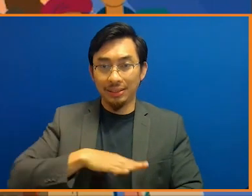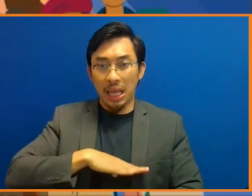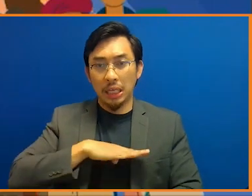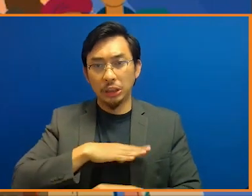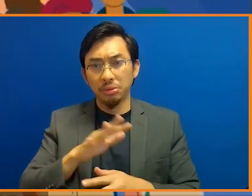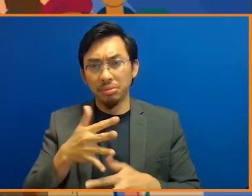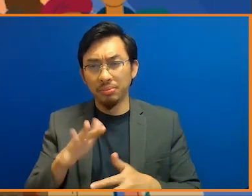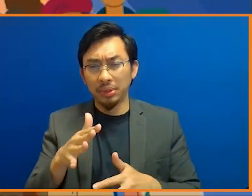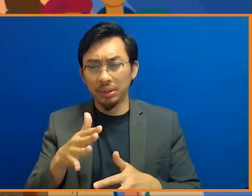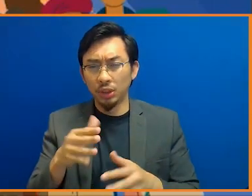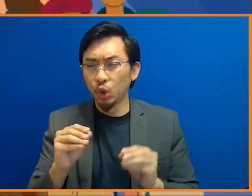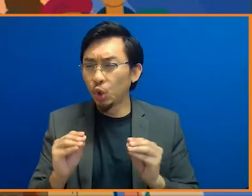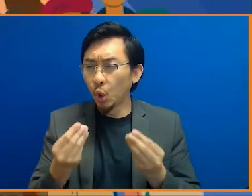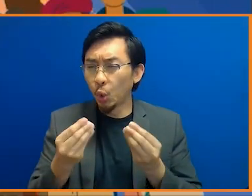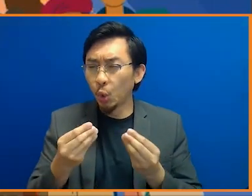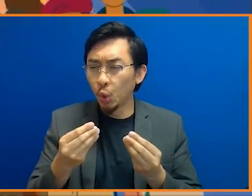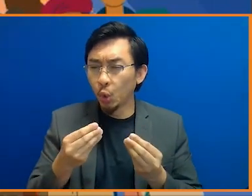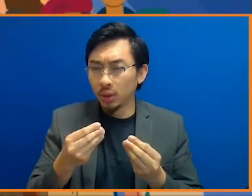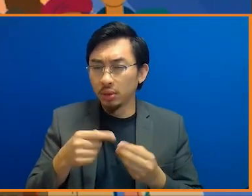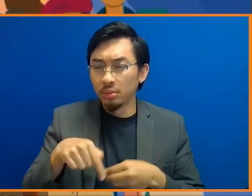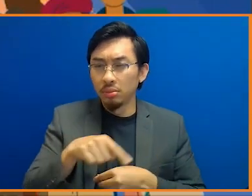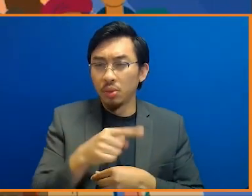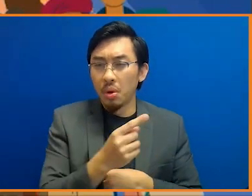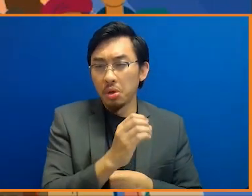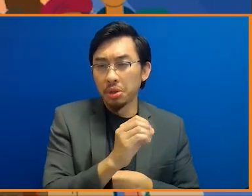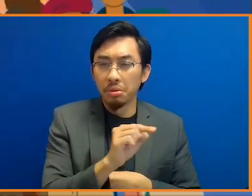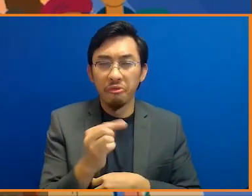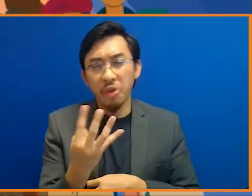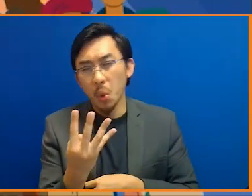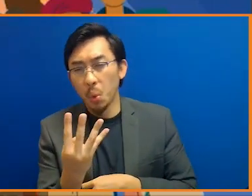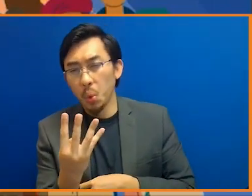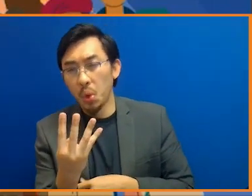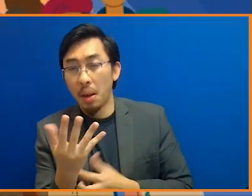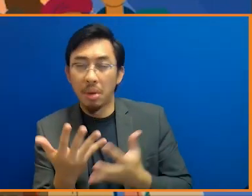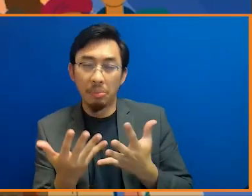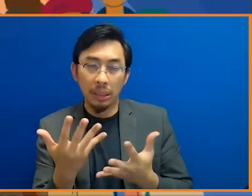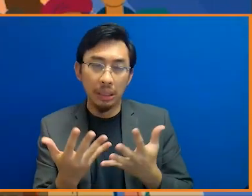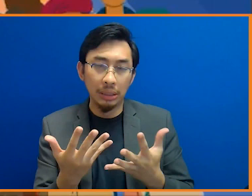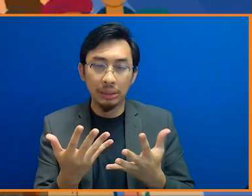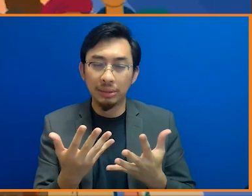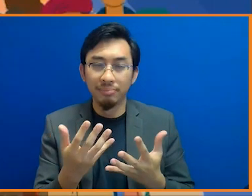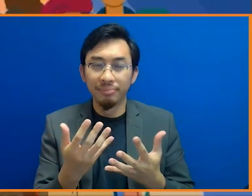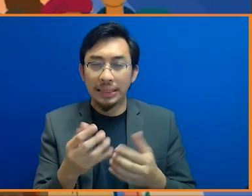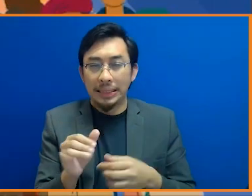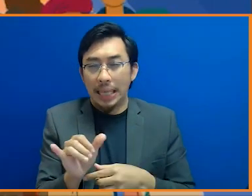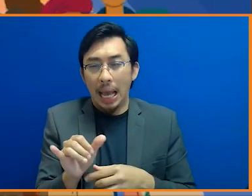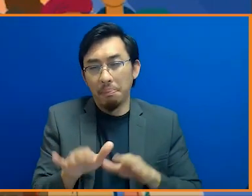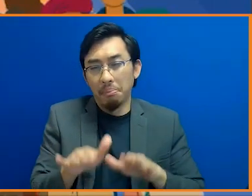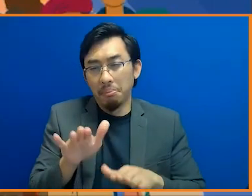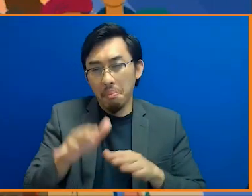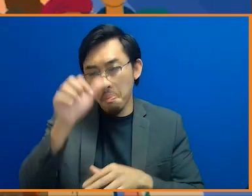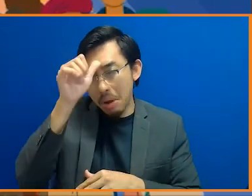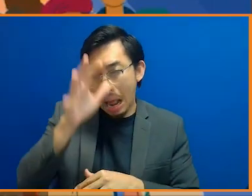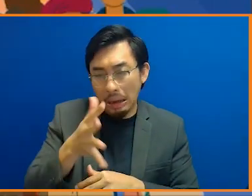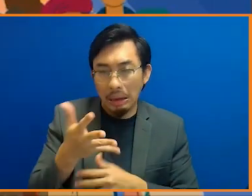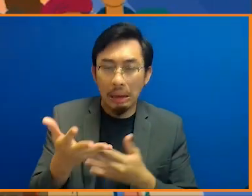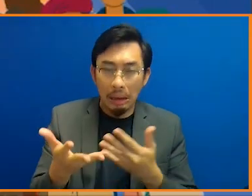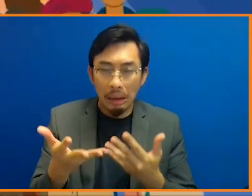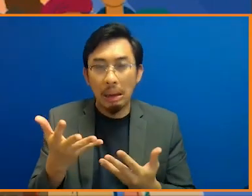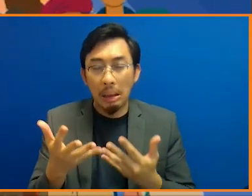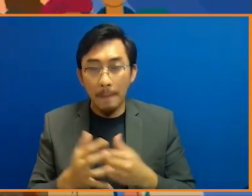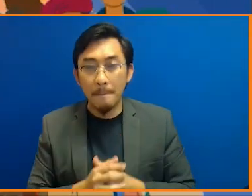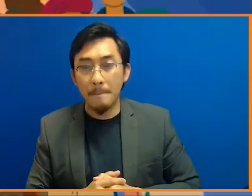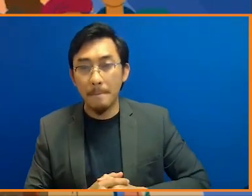is for the age. You see that a younger one, 0 to 4, probably not different between male and female, but